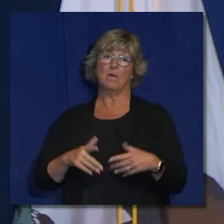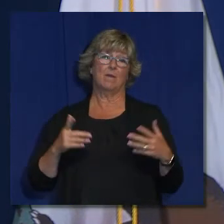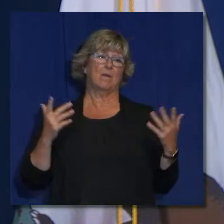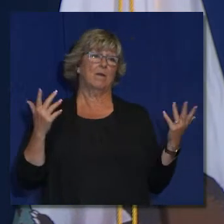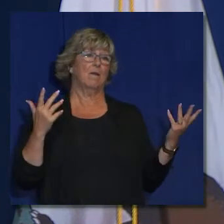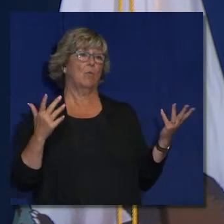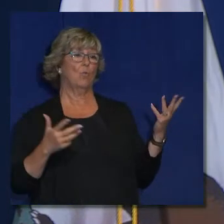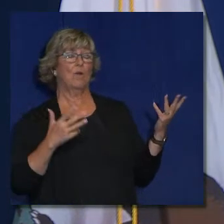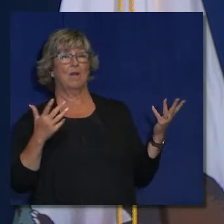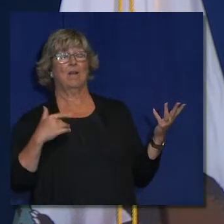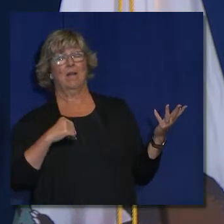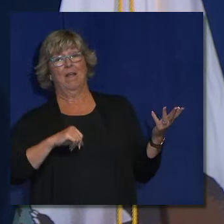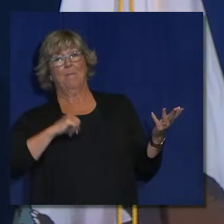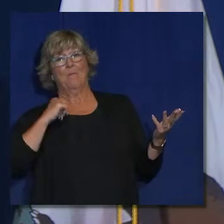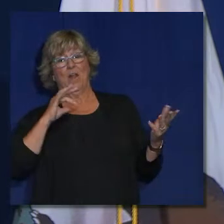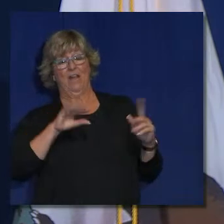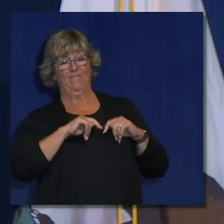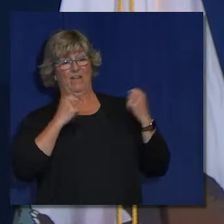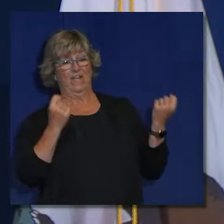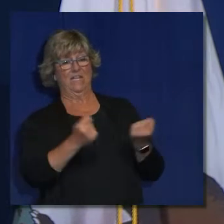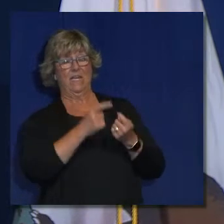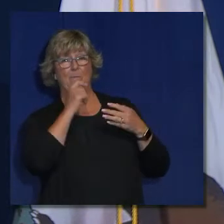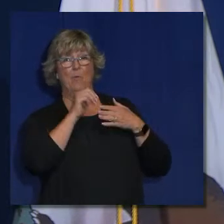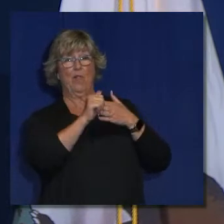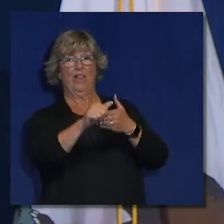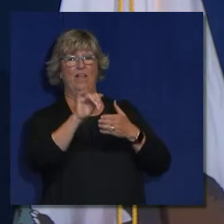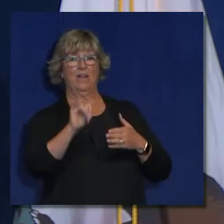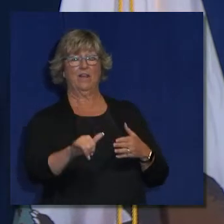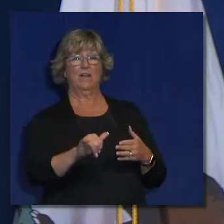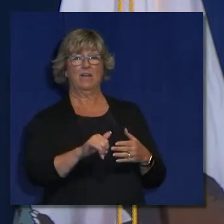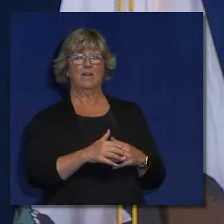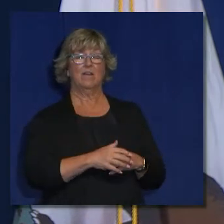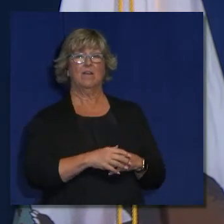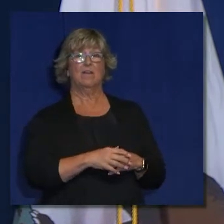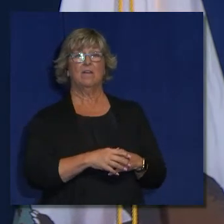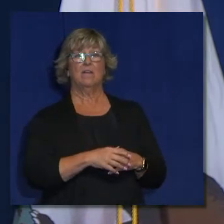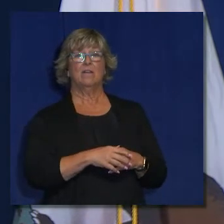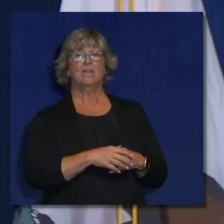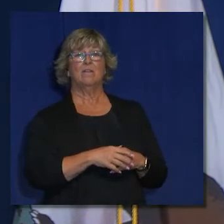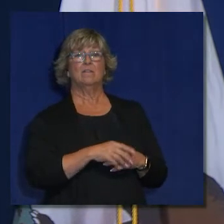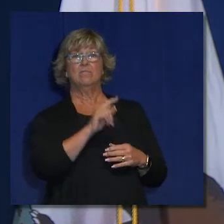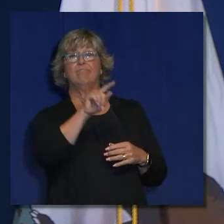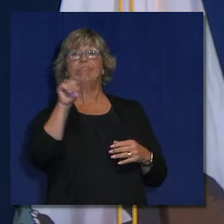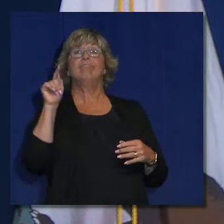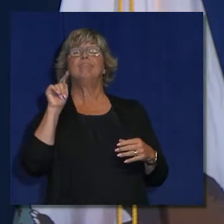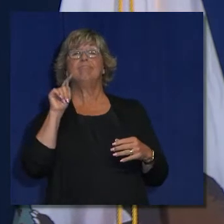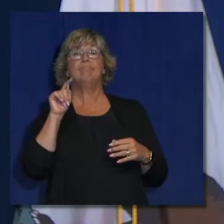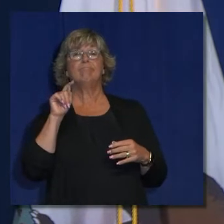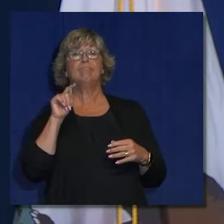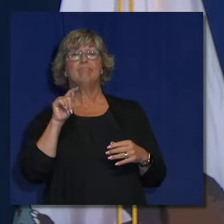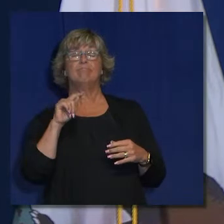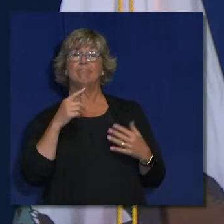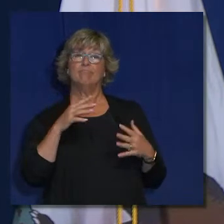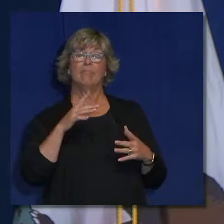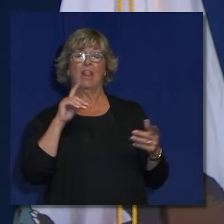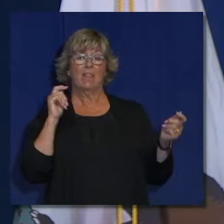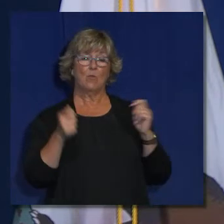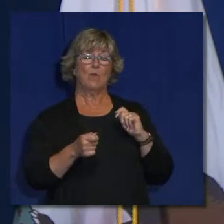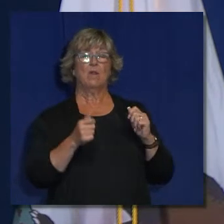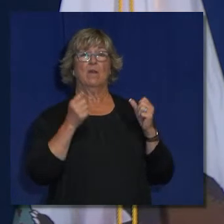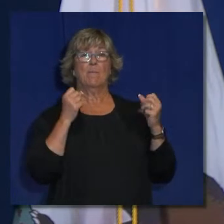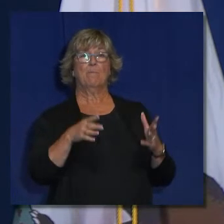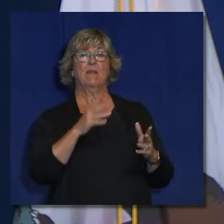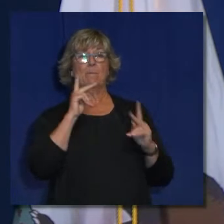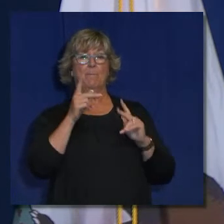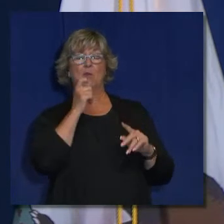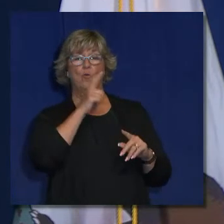Well, I'm very proud of the team that's leading this effort, Cole Elliott and others that have I've been long trying to champion these reforms, working with many members